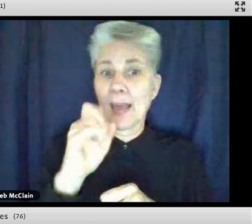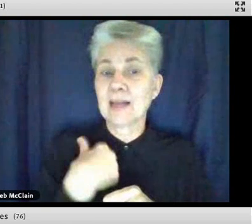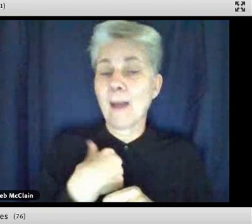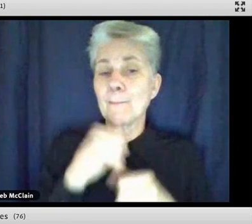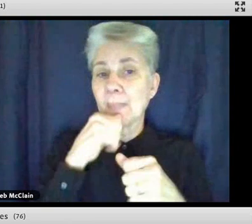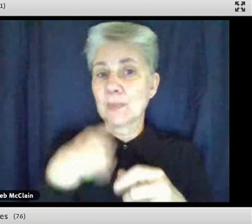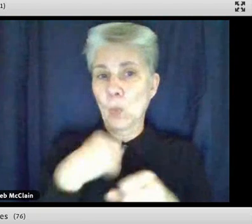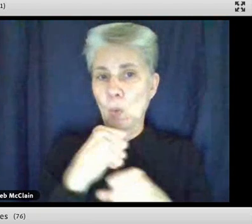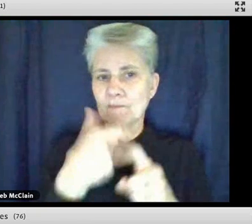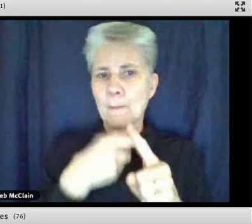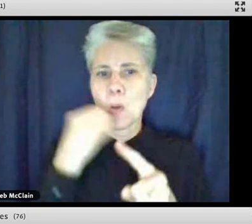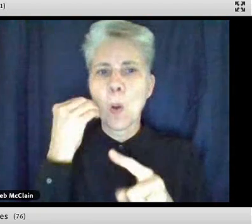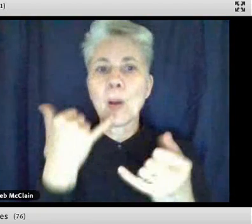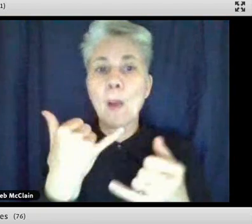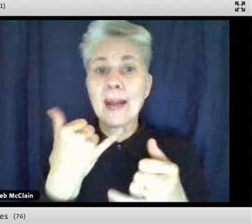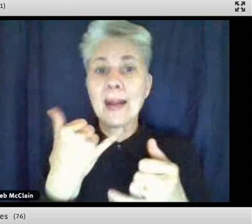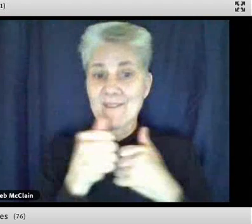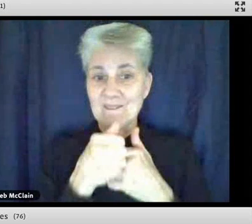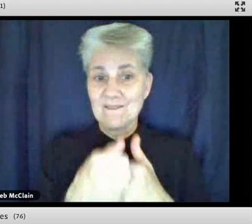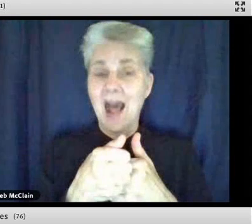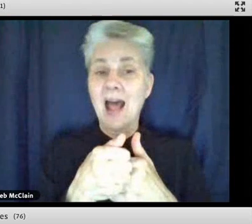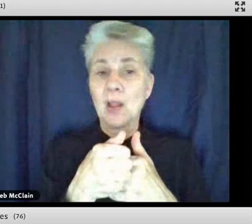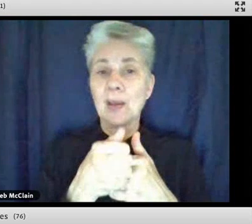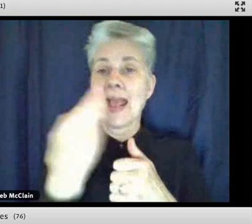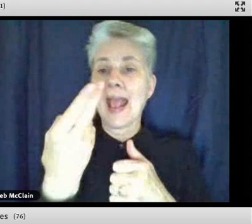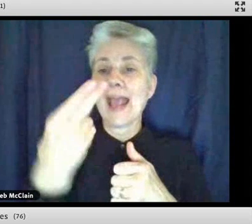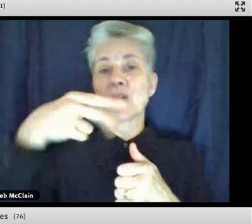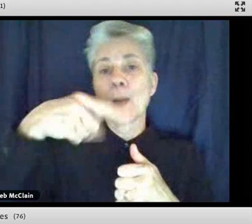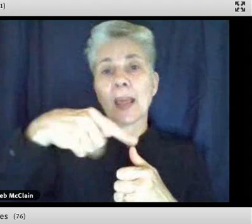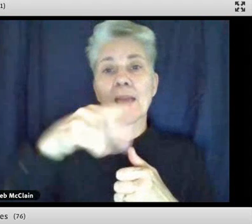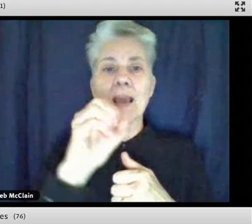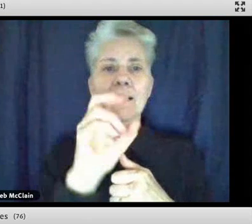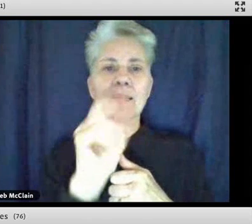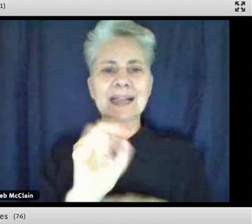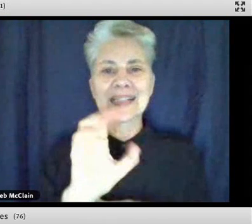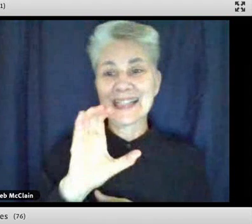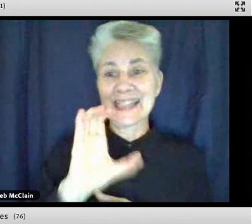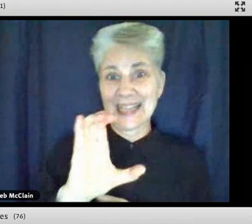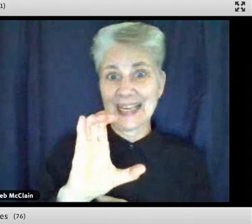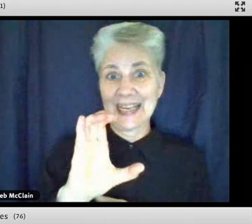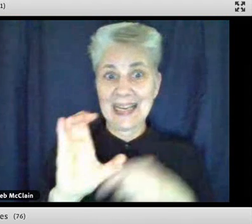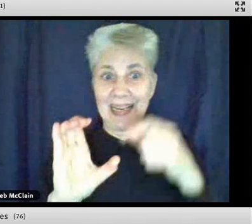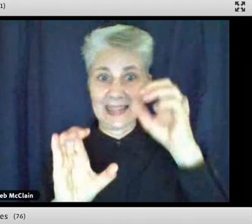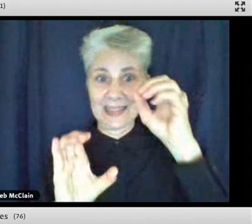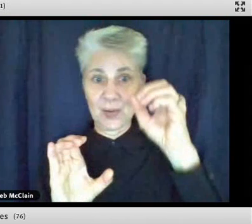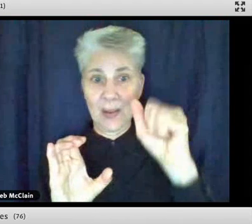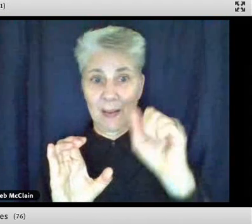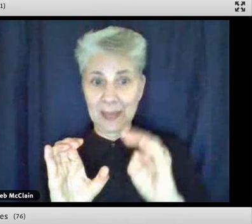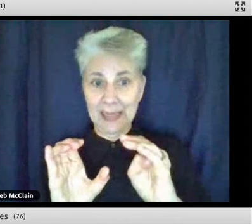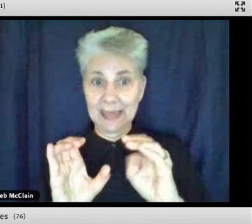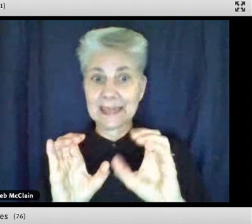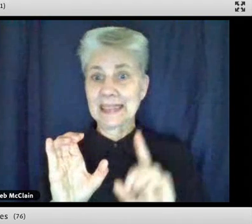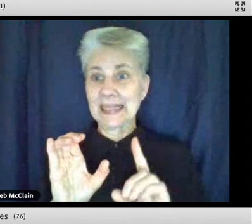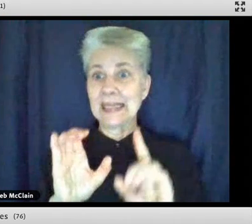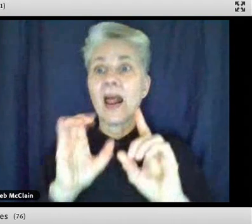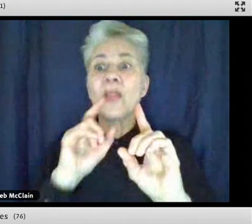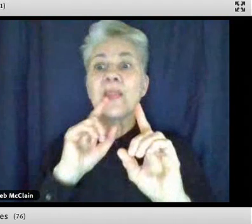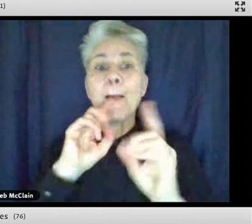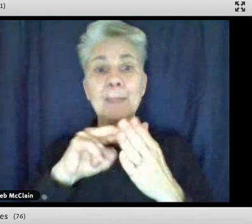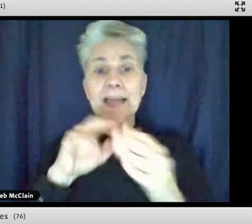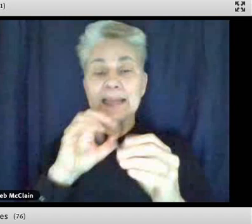But we are under what's called health HPCon C, and so what that means is basically